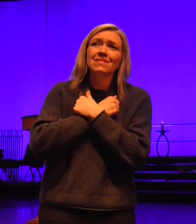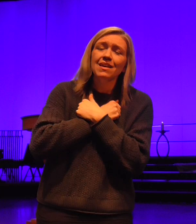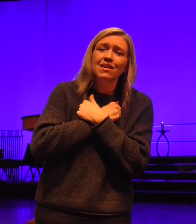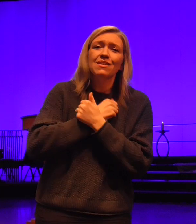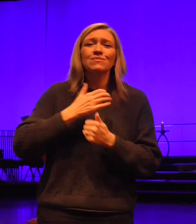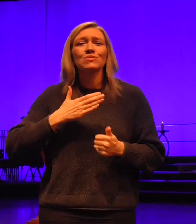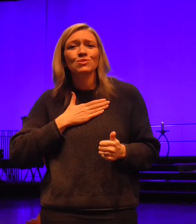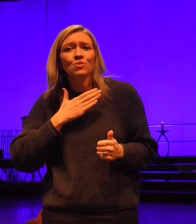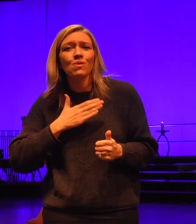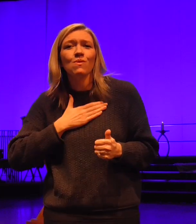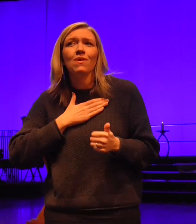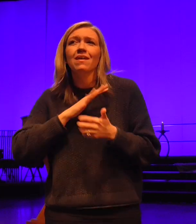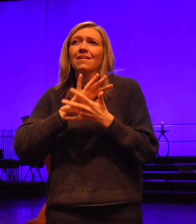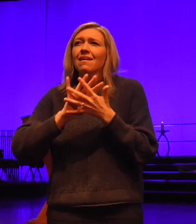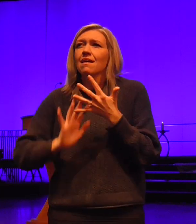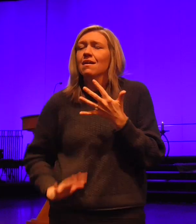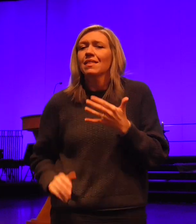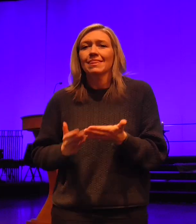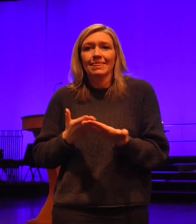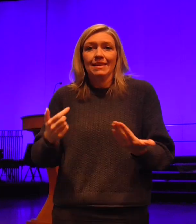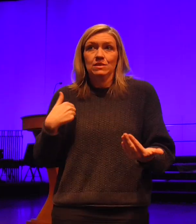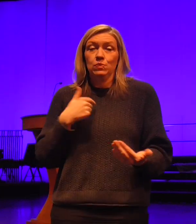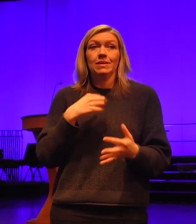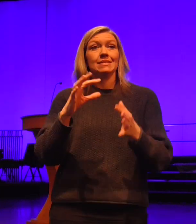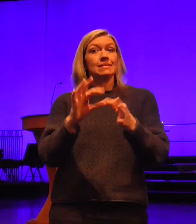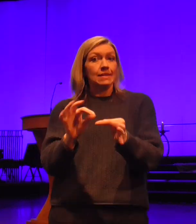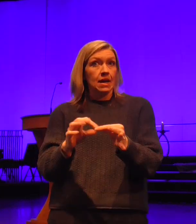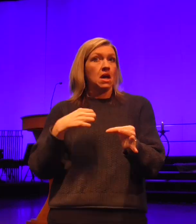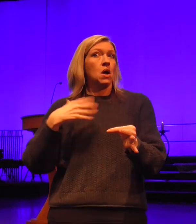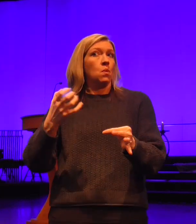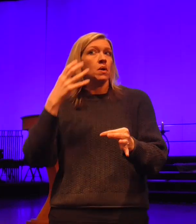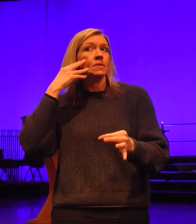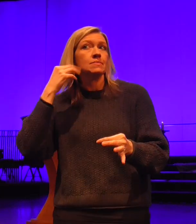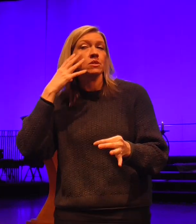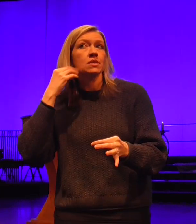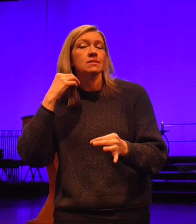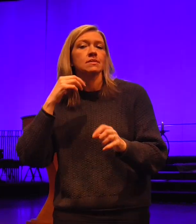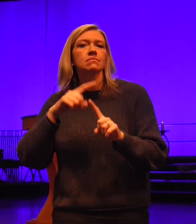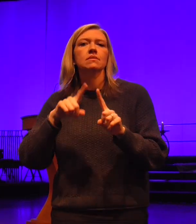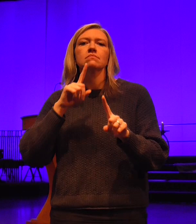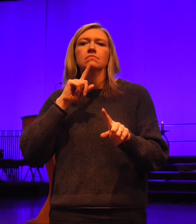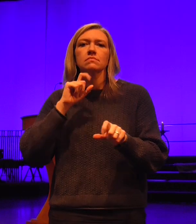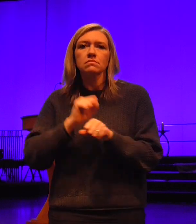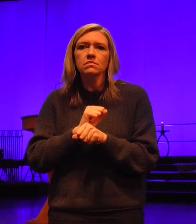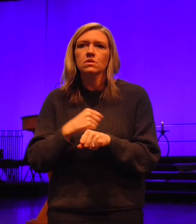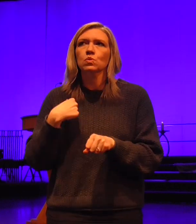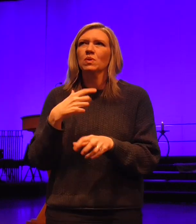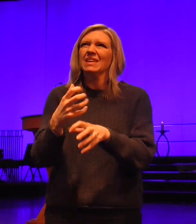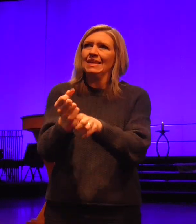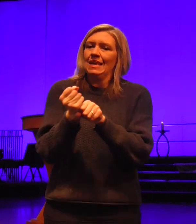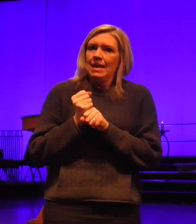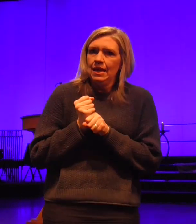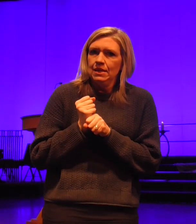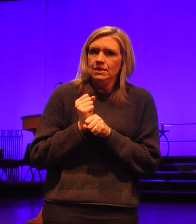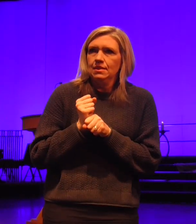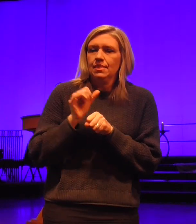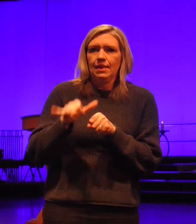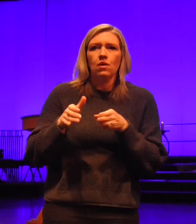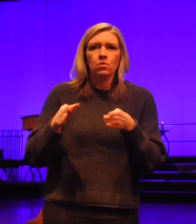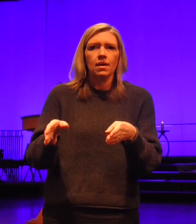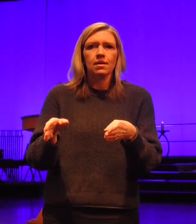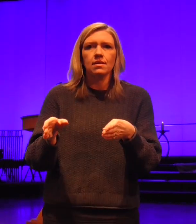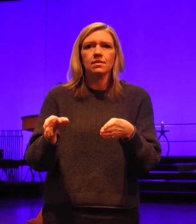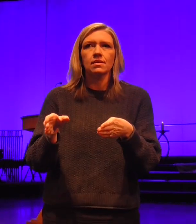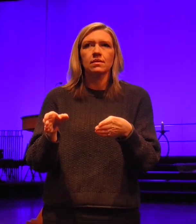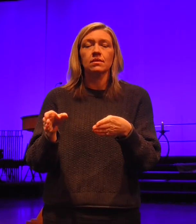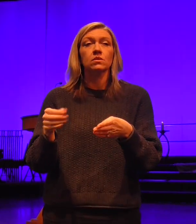things that we say we want to experience, but we are getting in our own way. Because we still